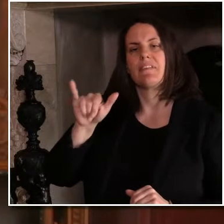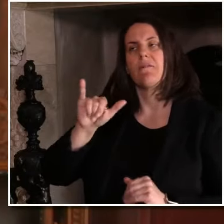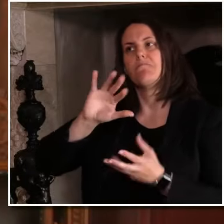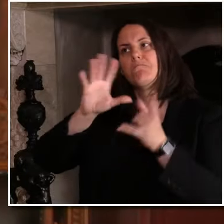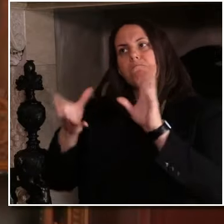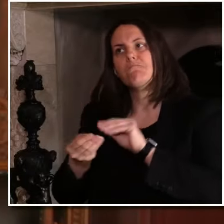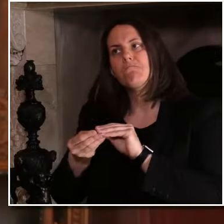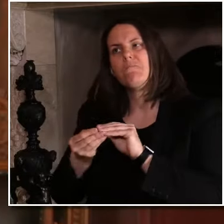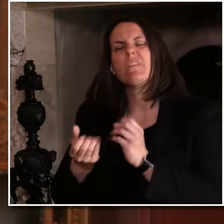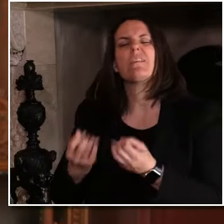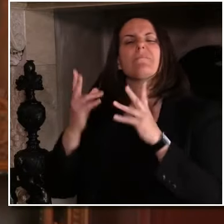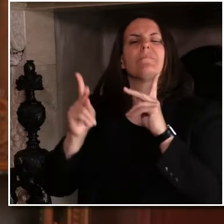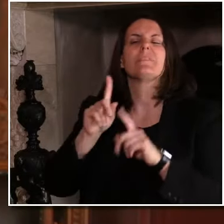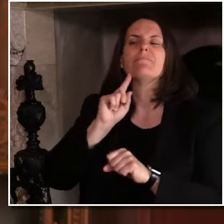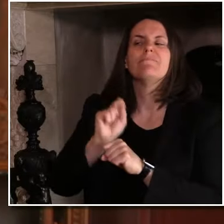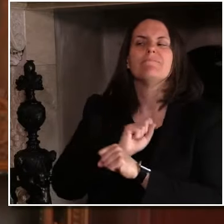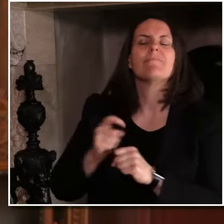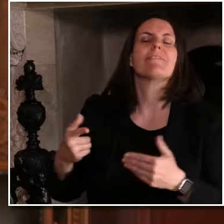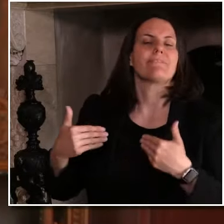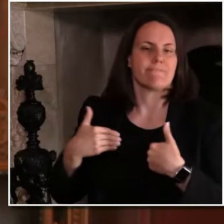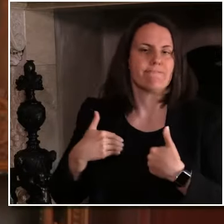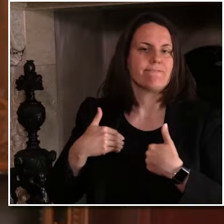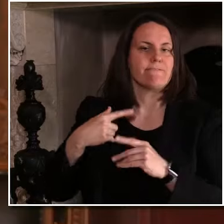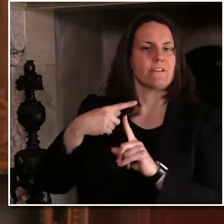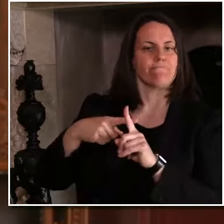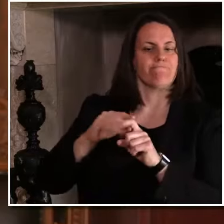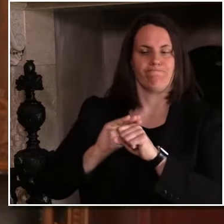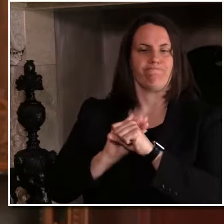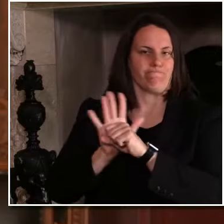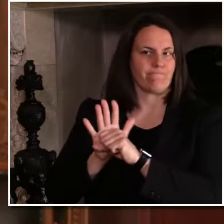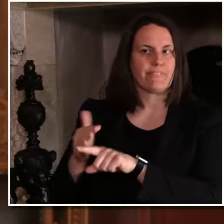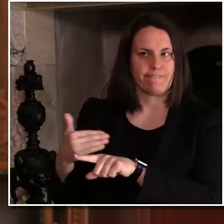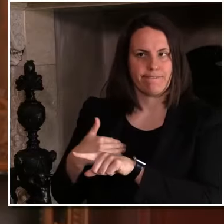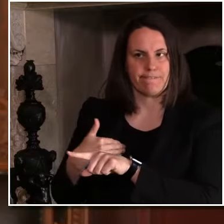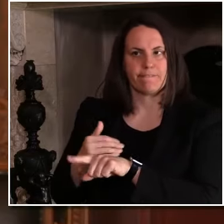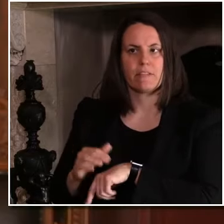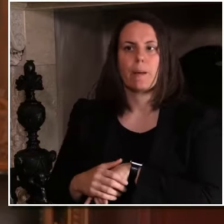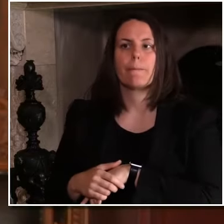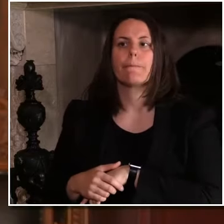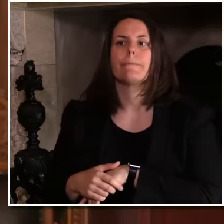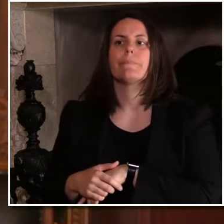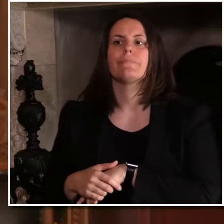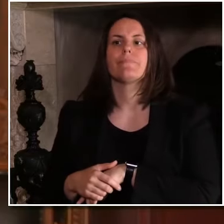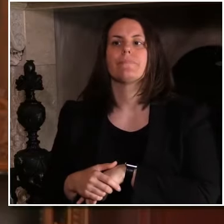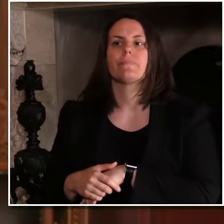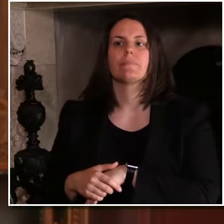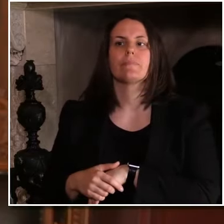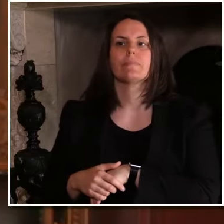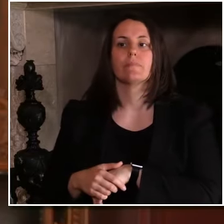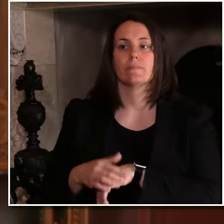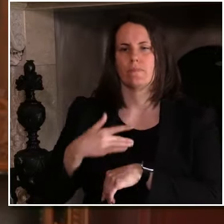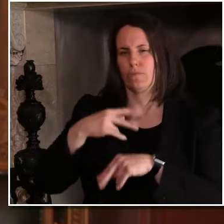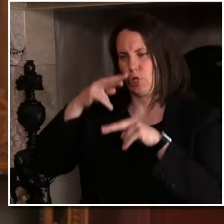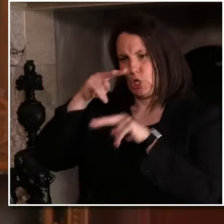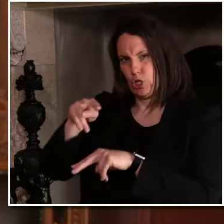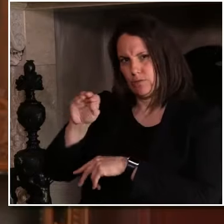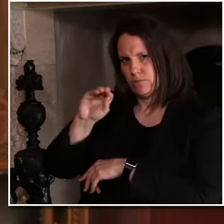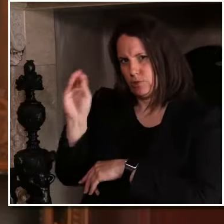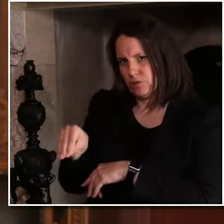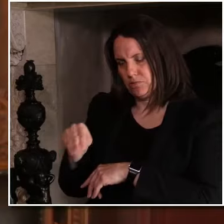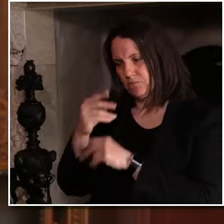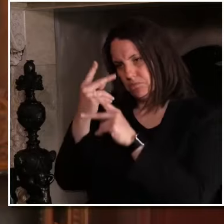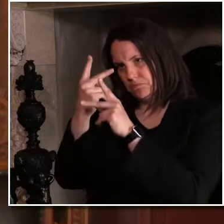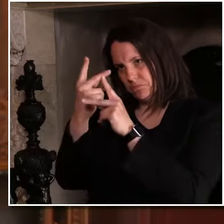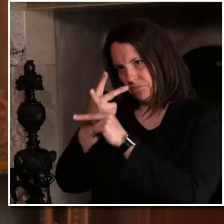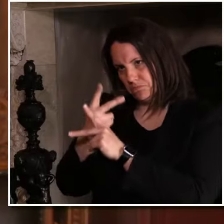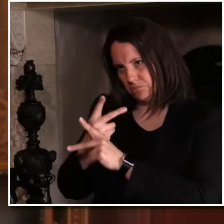proportion of the number of positive cases, we want to see that as a proportion of the number of total cases, the number of positive cases is getting down. So